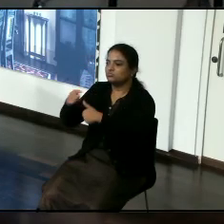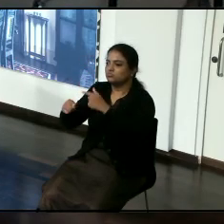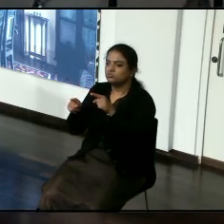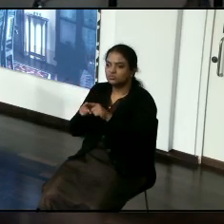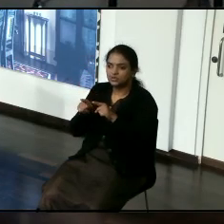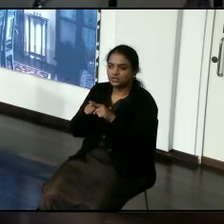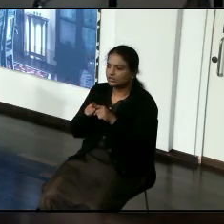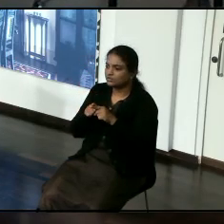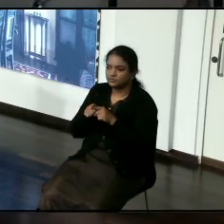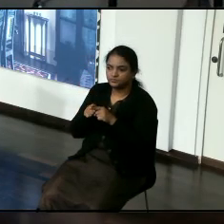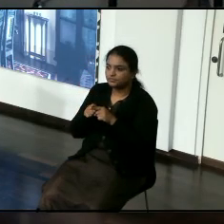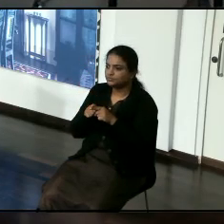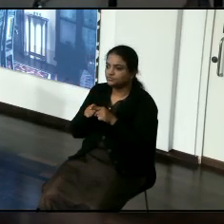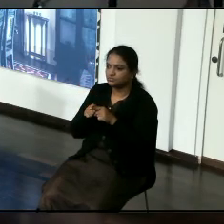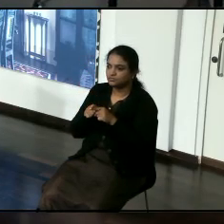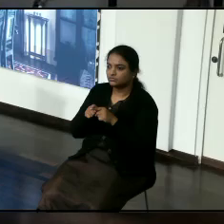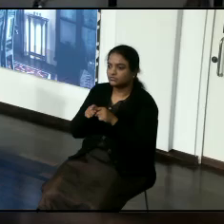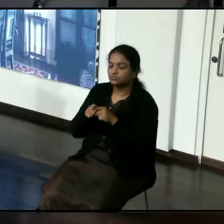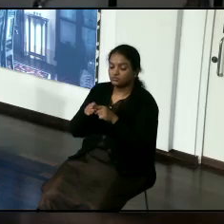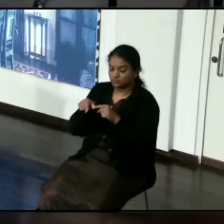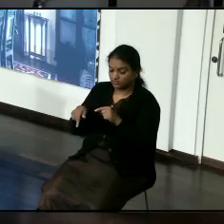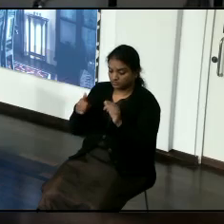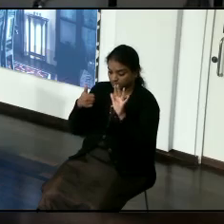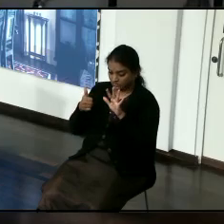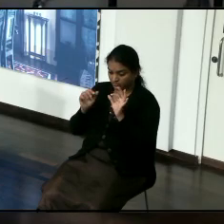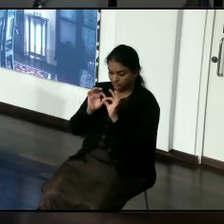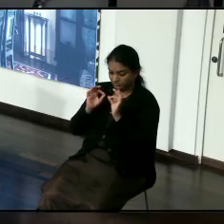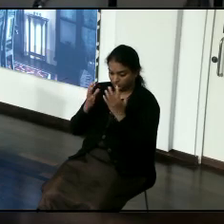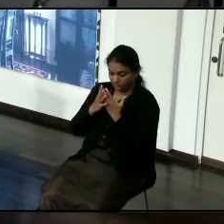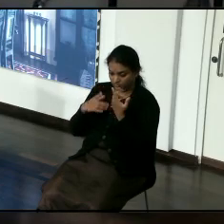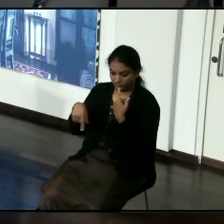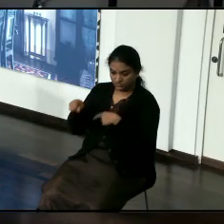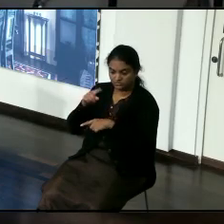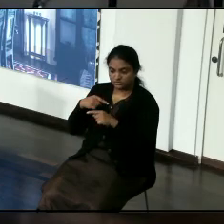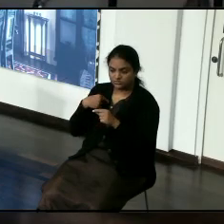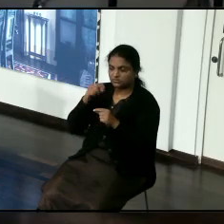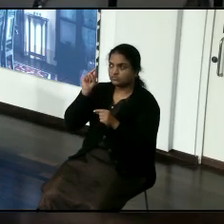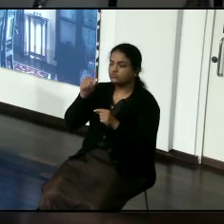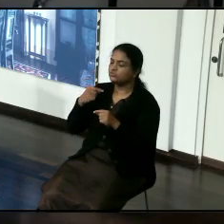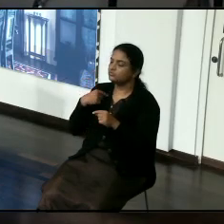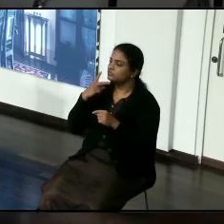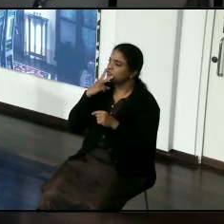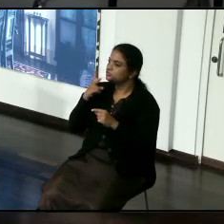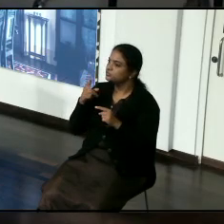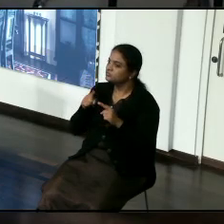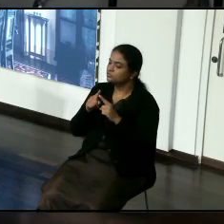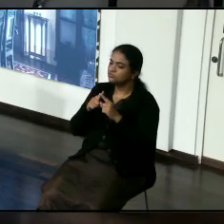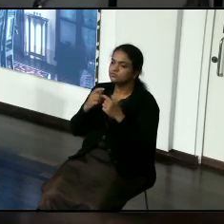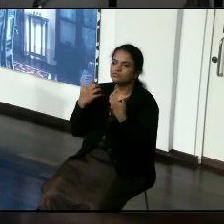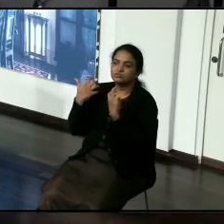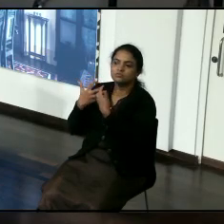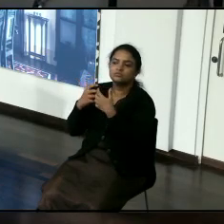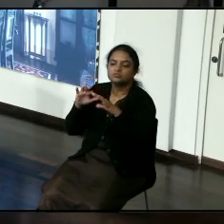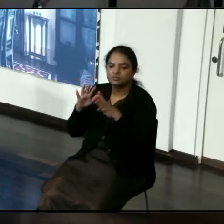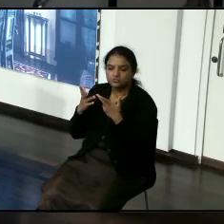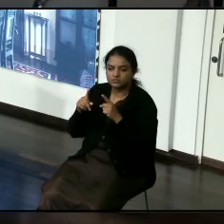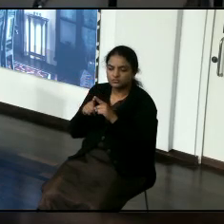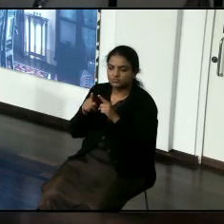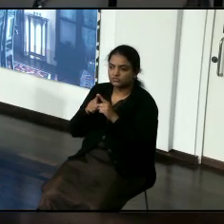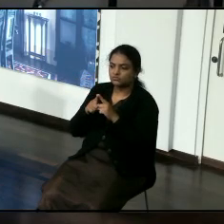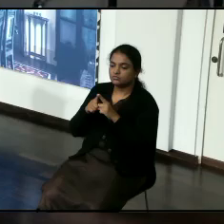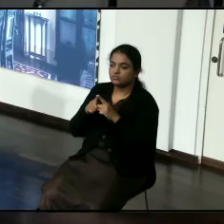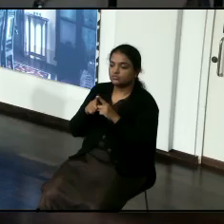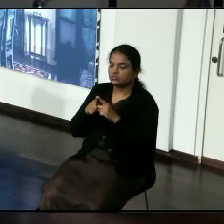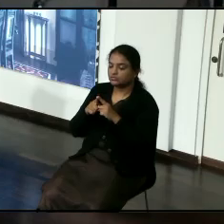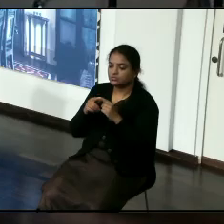centuries. With the 6 families that we featured, it's really been their deep-rooted connectedness to the home and the land that